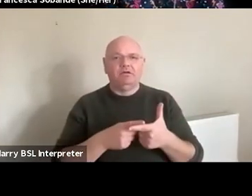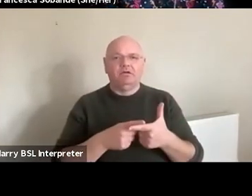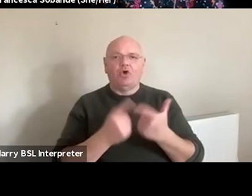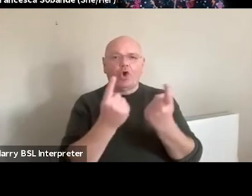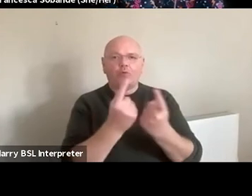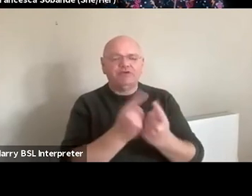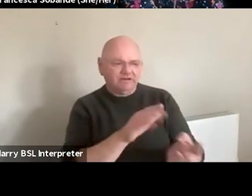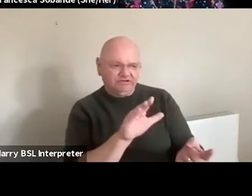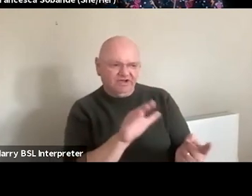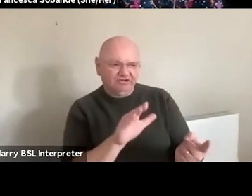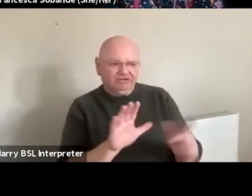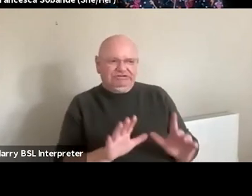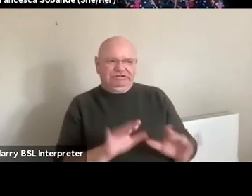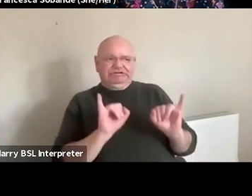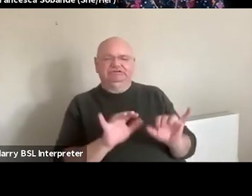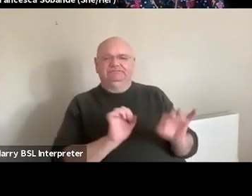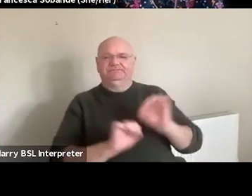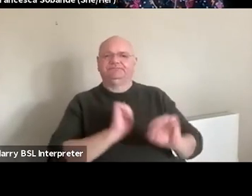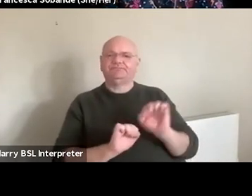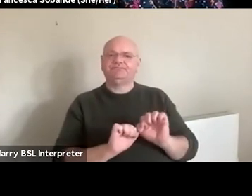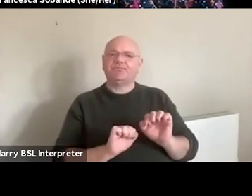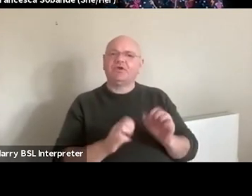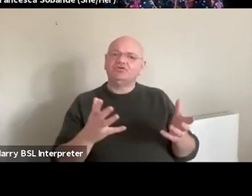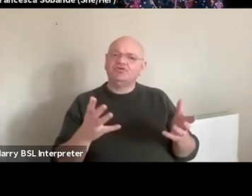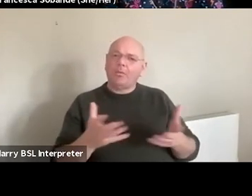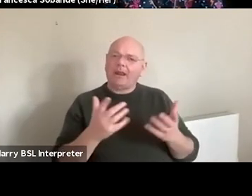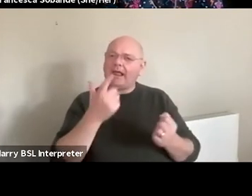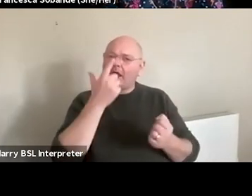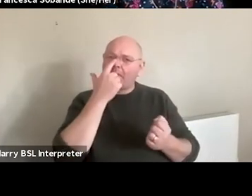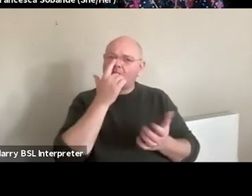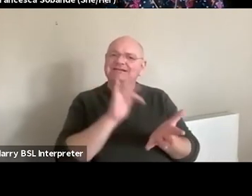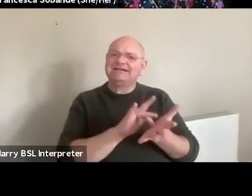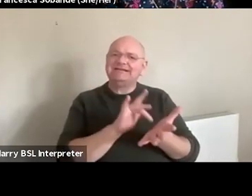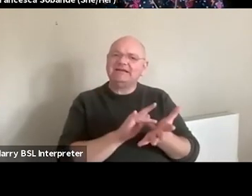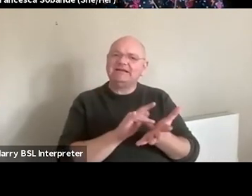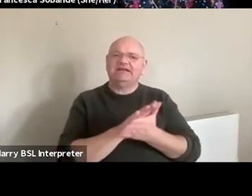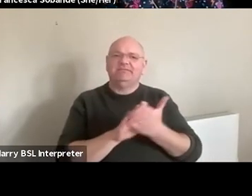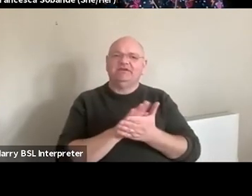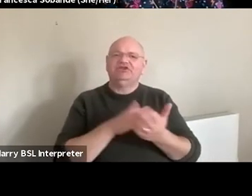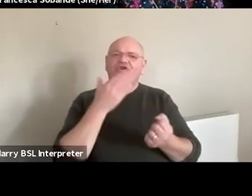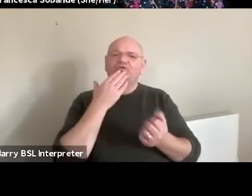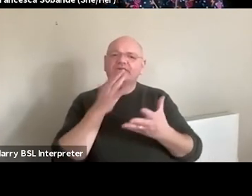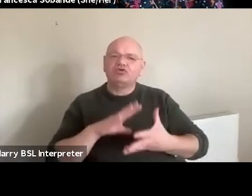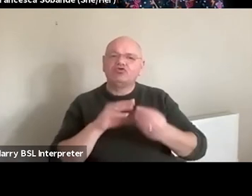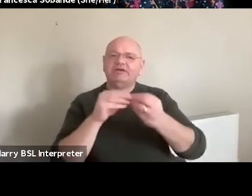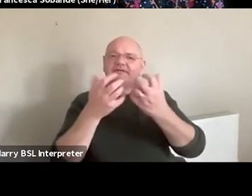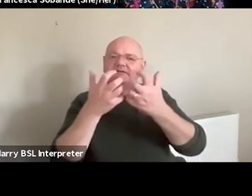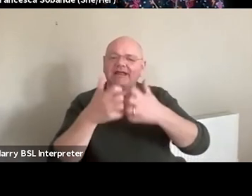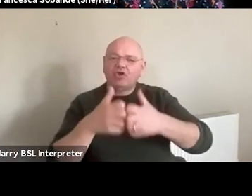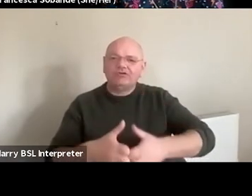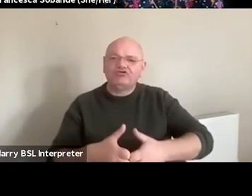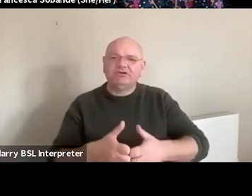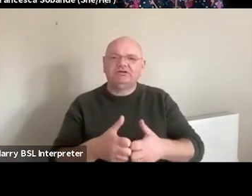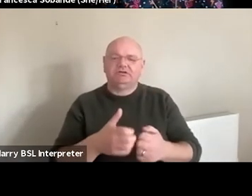to reanimate this playable city, which is all about creating, using creative tech to